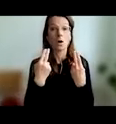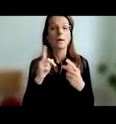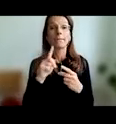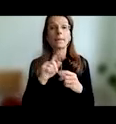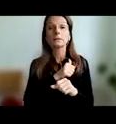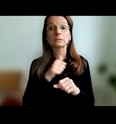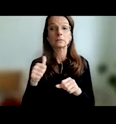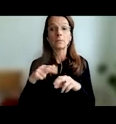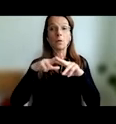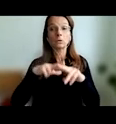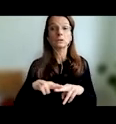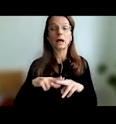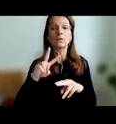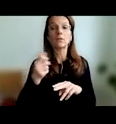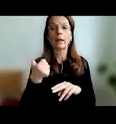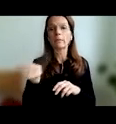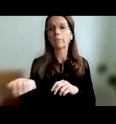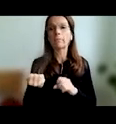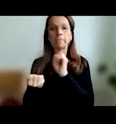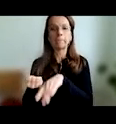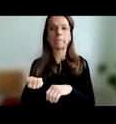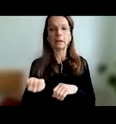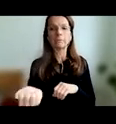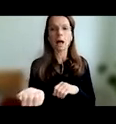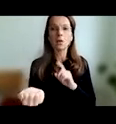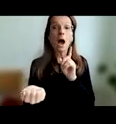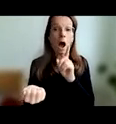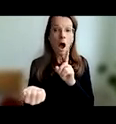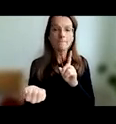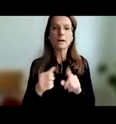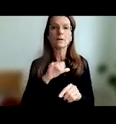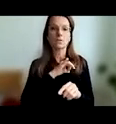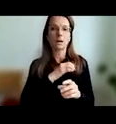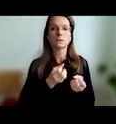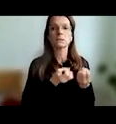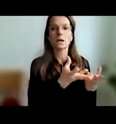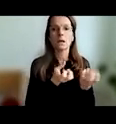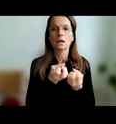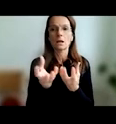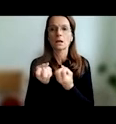and to disseminate information based on